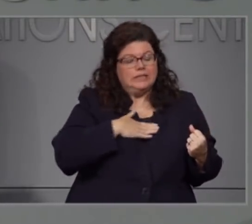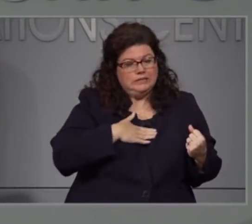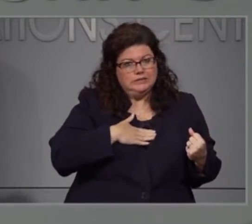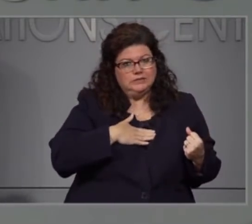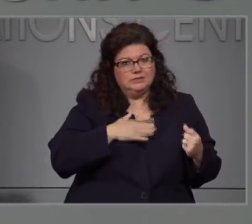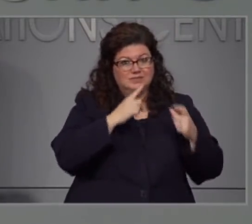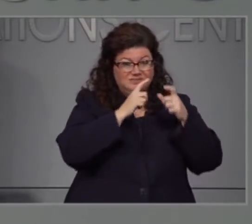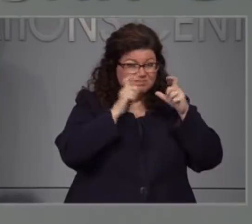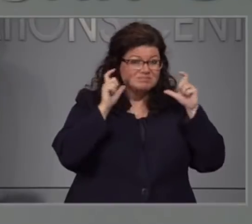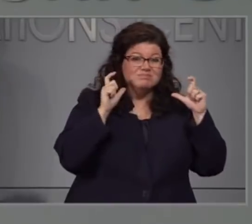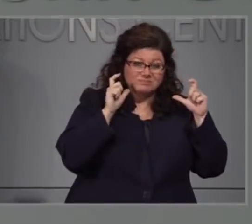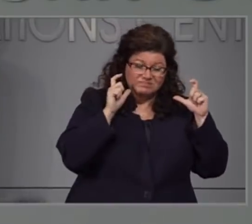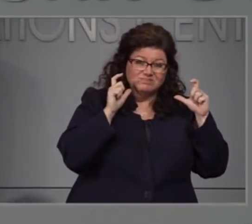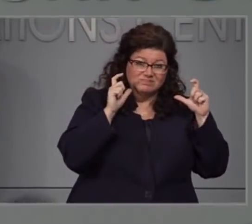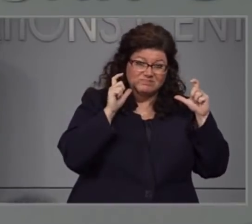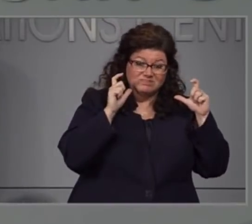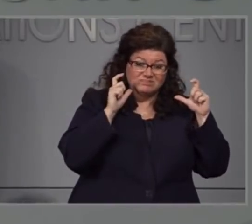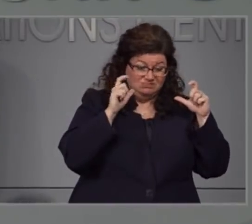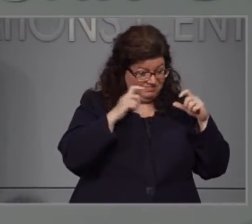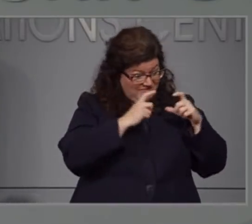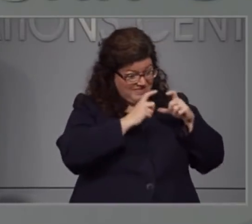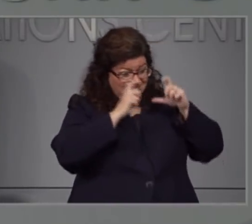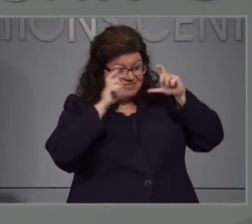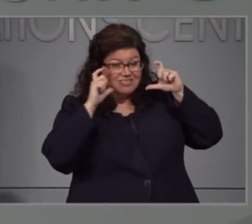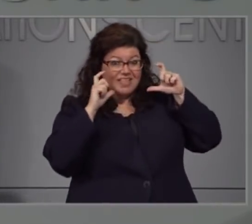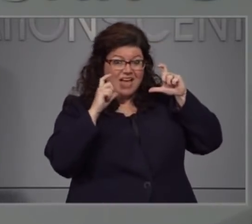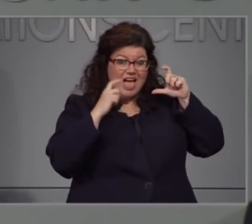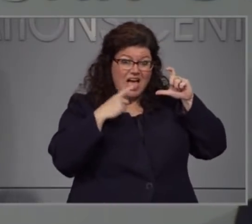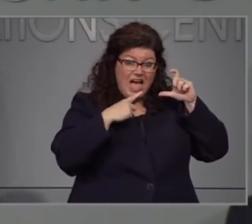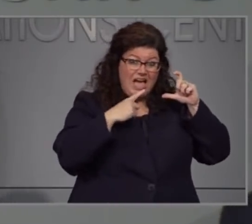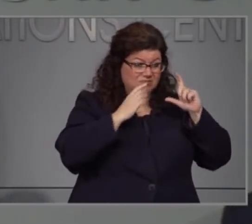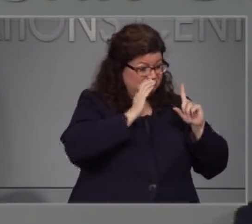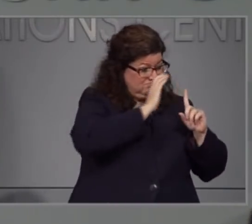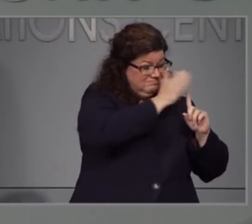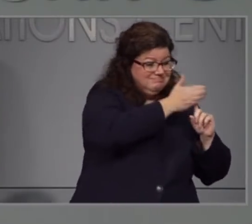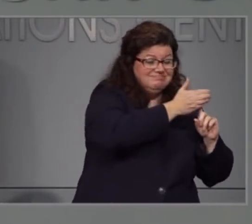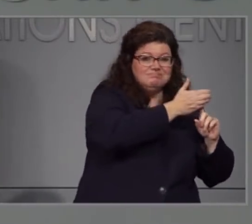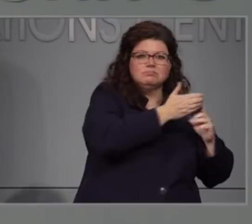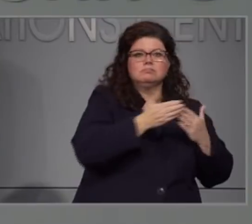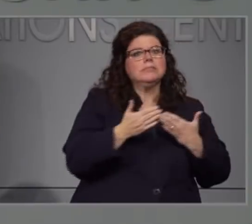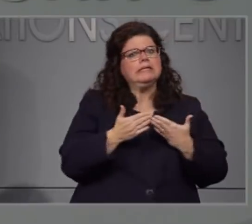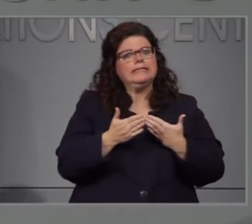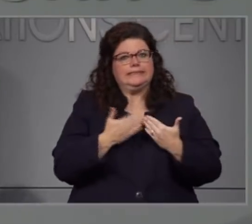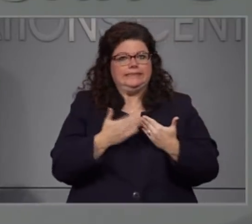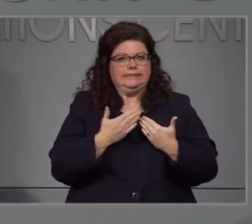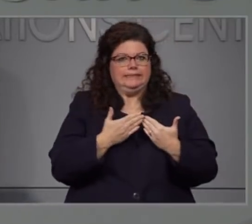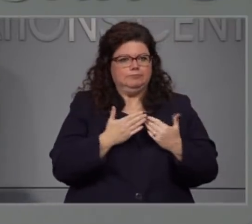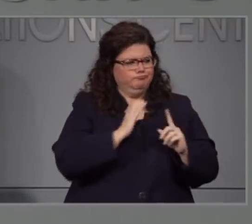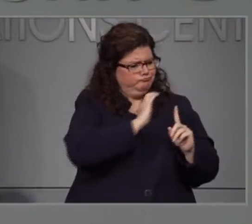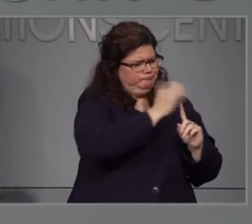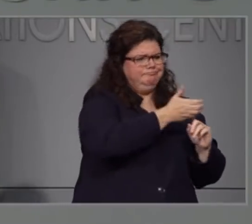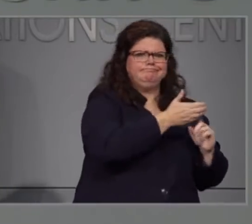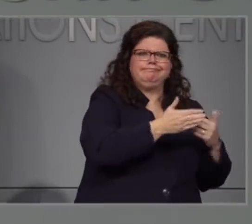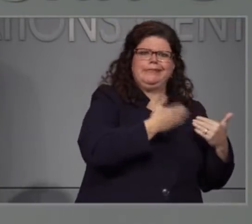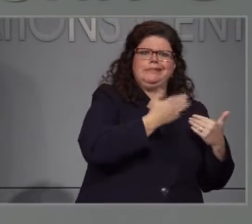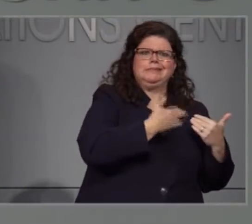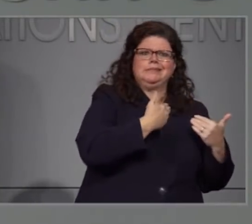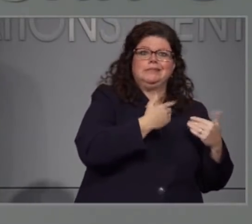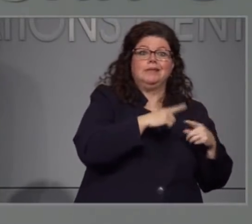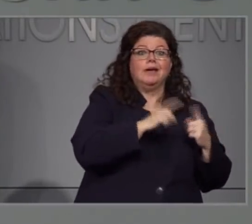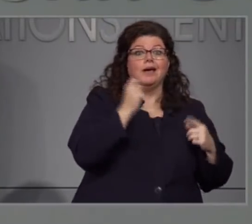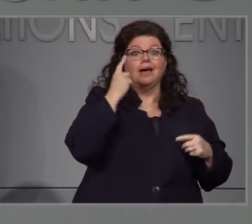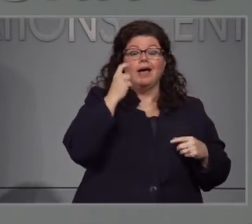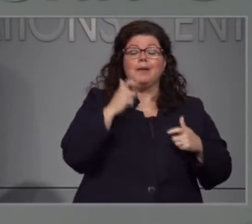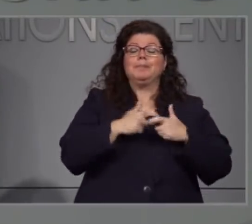warning. Wearing a face covering is an easy thing to do that can make a huge